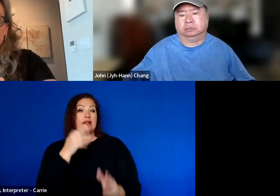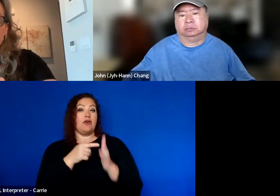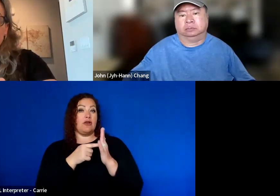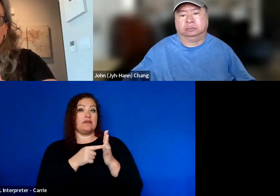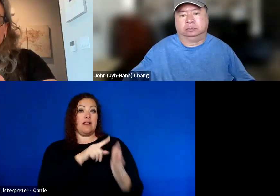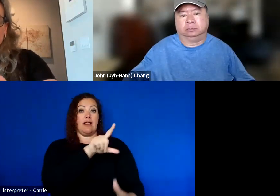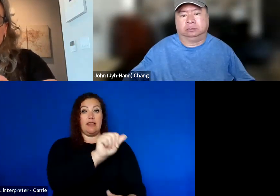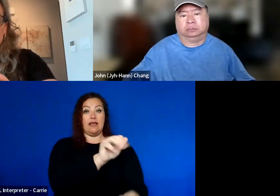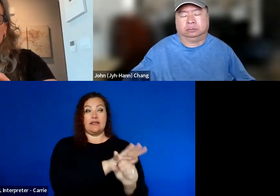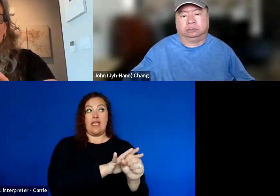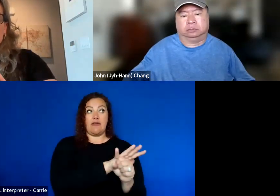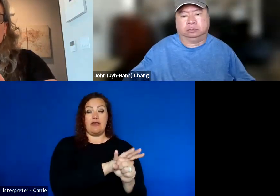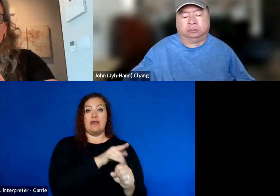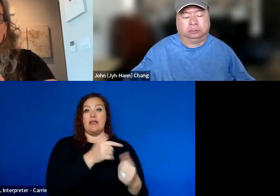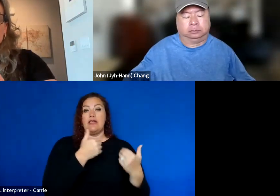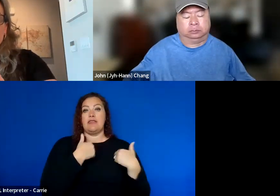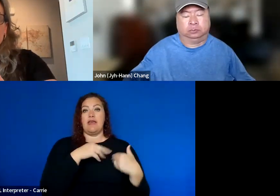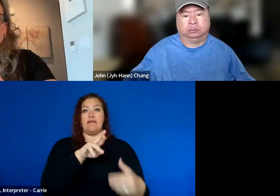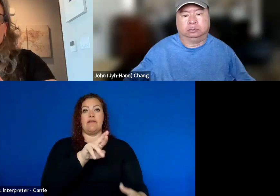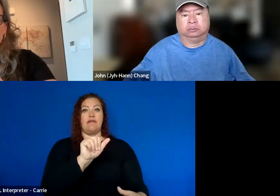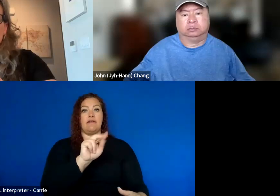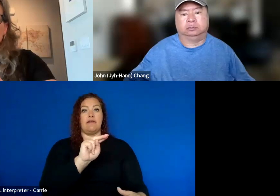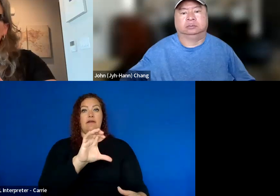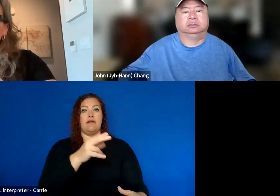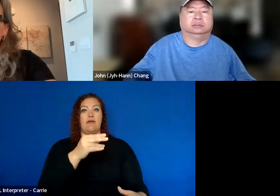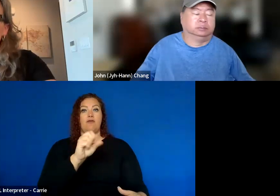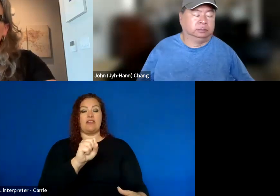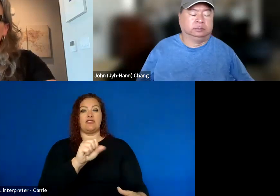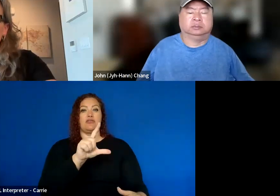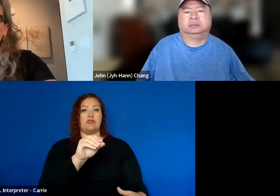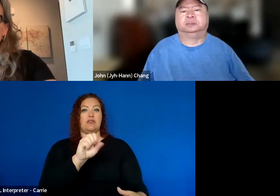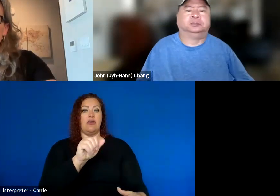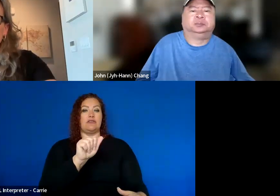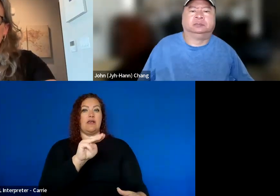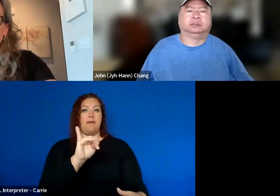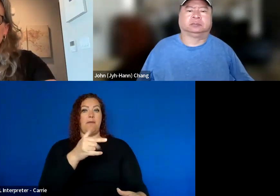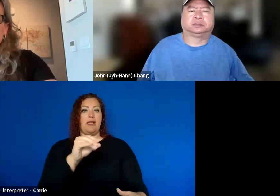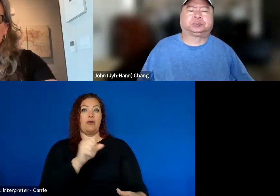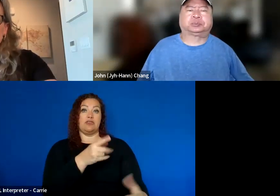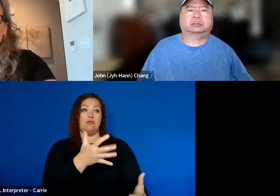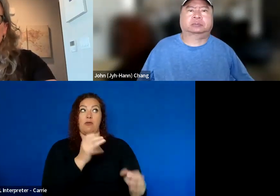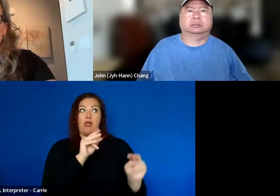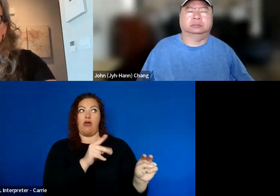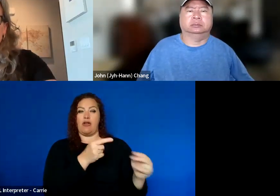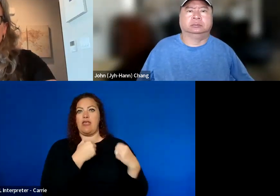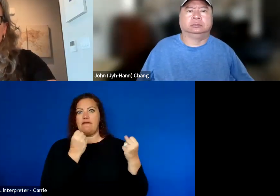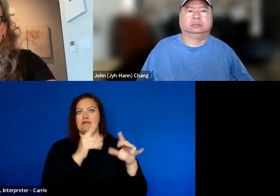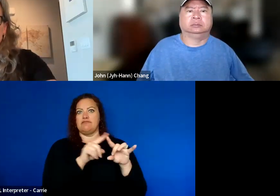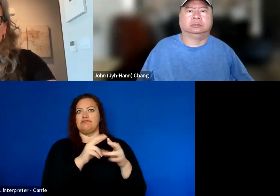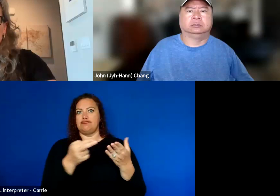Angeles area, there's Ranchos Los Amigos. You might want to look it up. They have a number of resources, and that